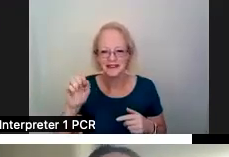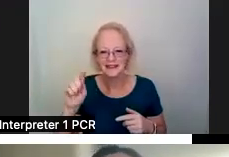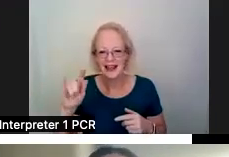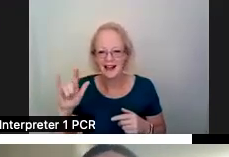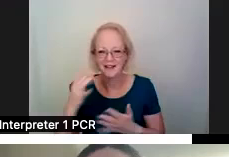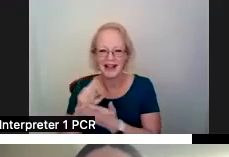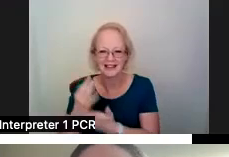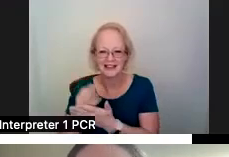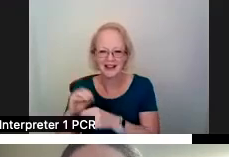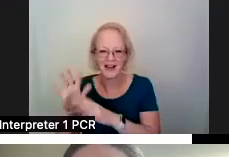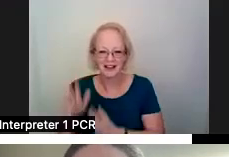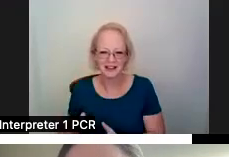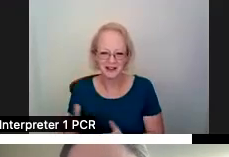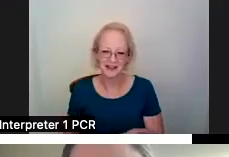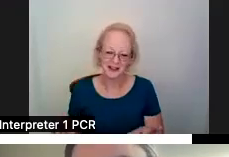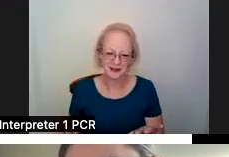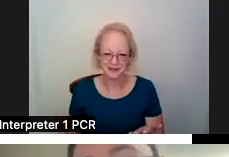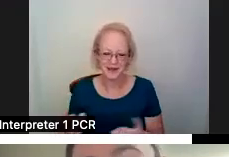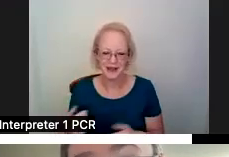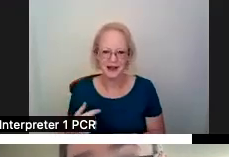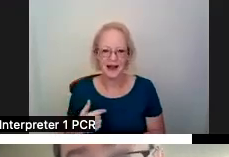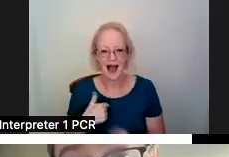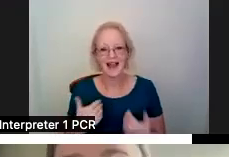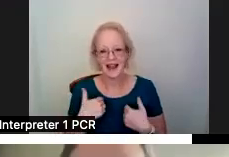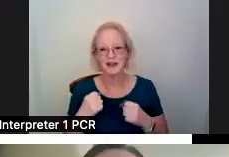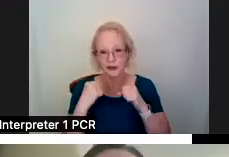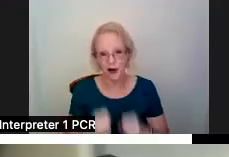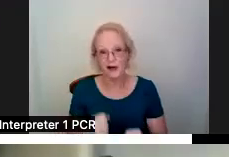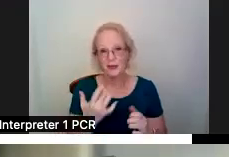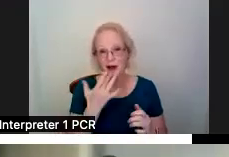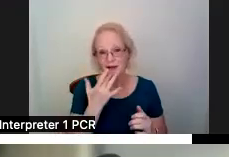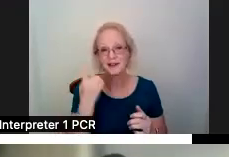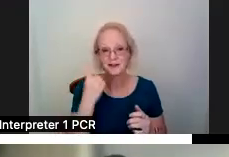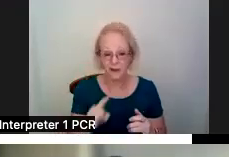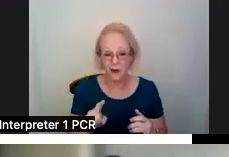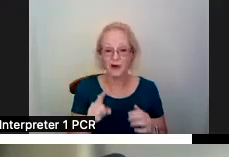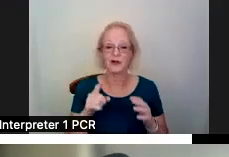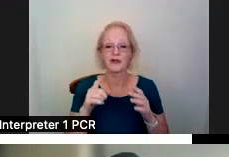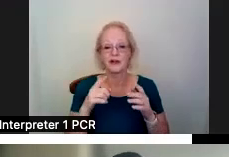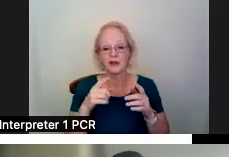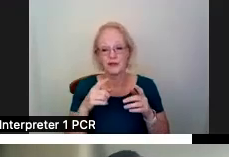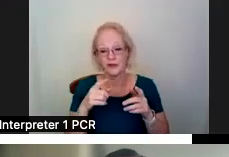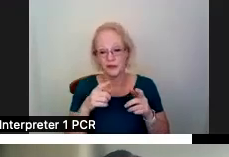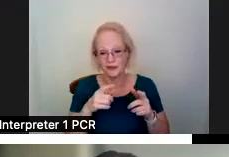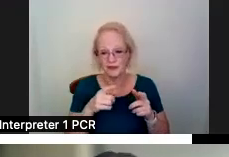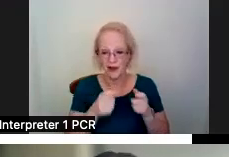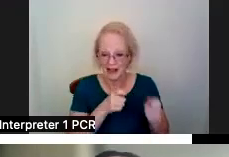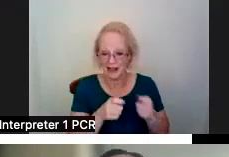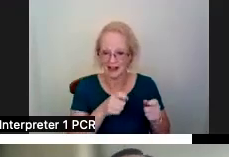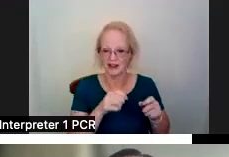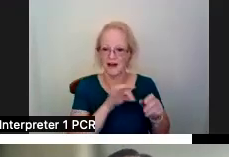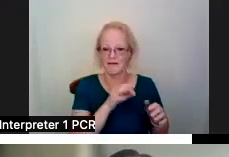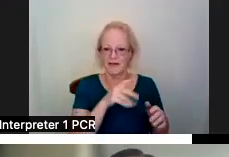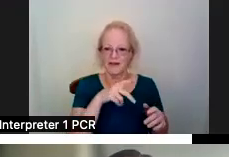I personally have a strong preference for greater availability of solutions inside of employer protected